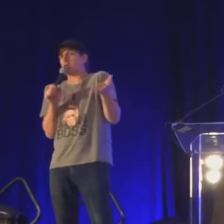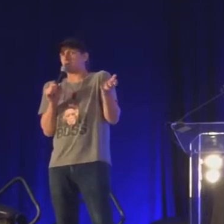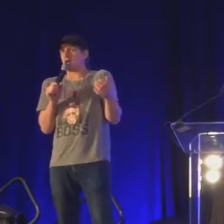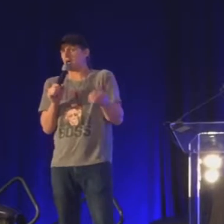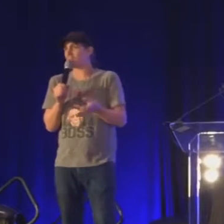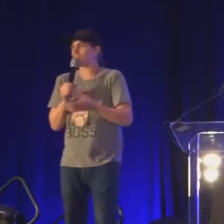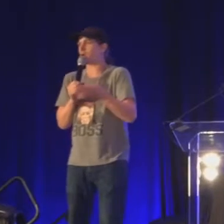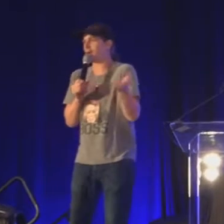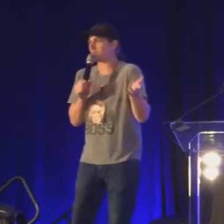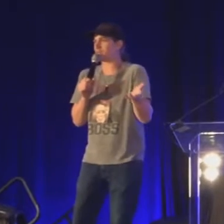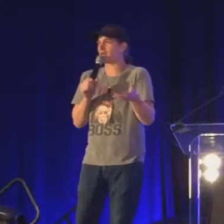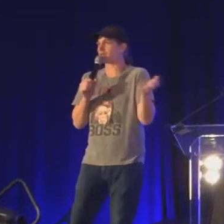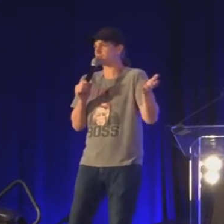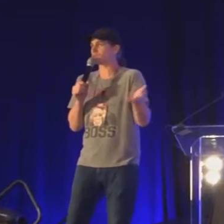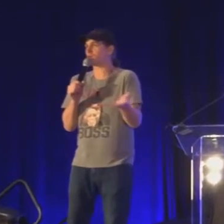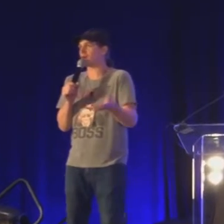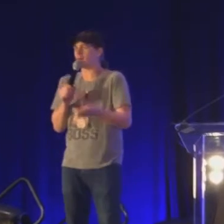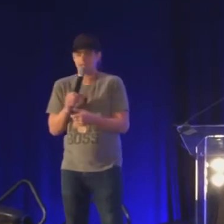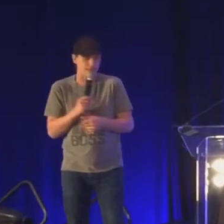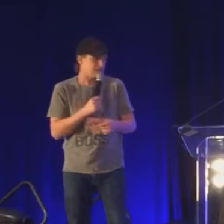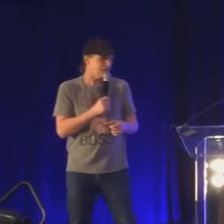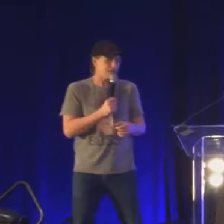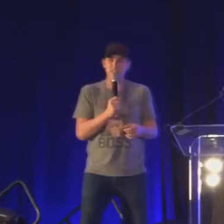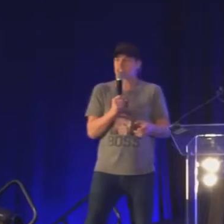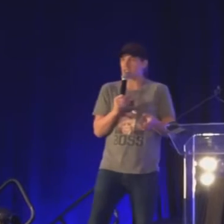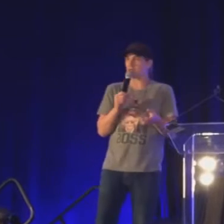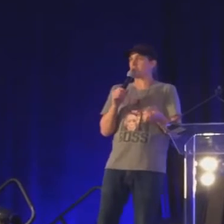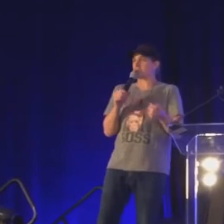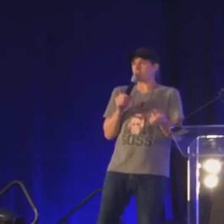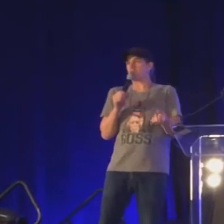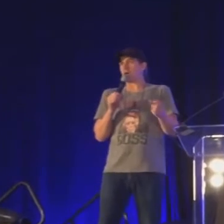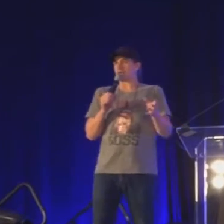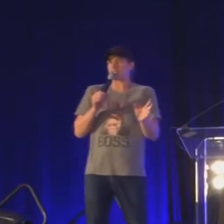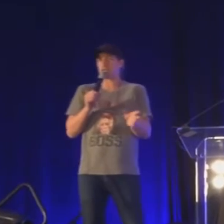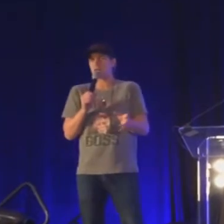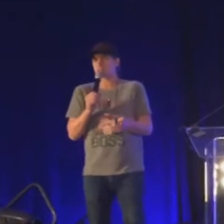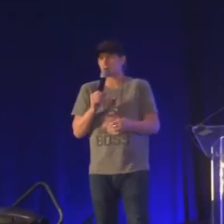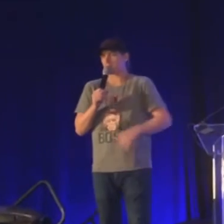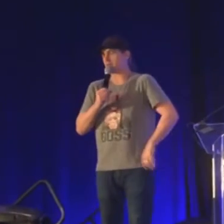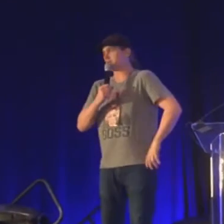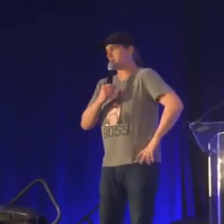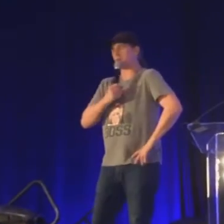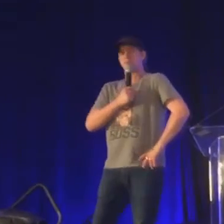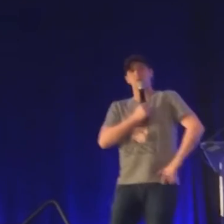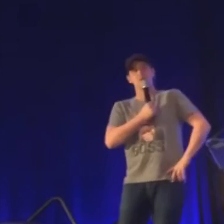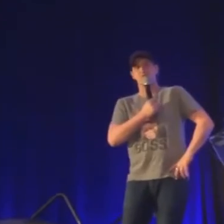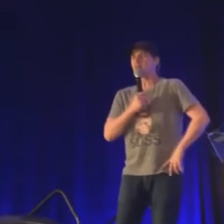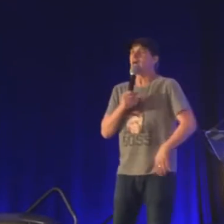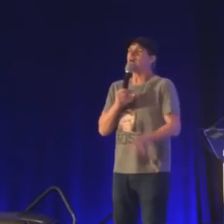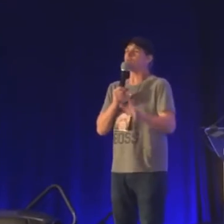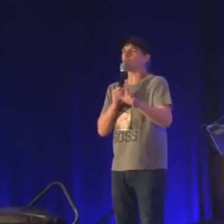no, I never have, even though I had been like strung out on it. And then she's like, do you know what Oxycontins are? I'm like, no, what